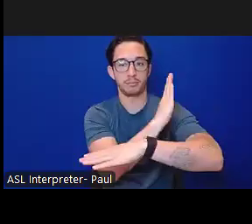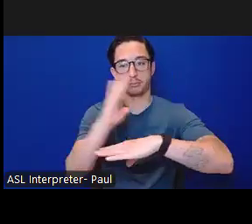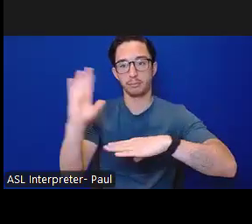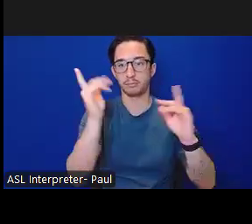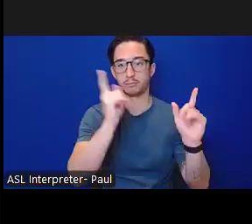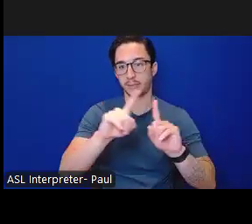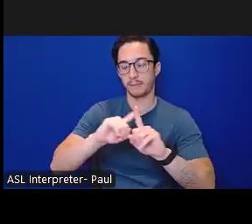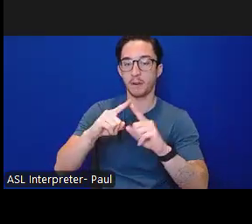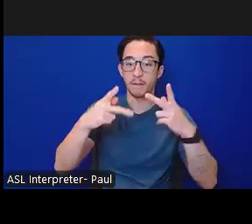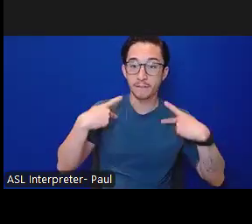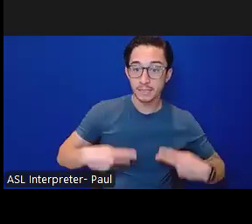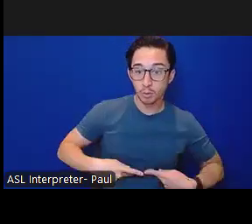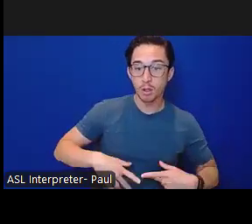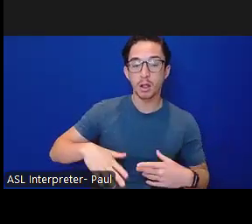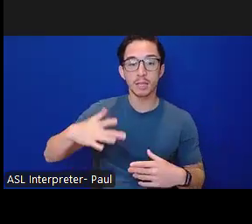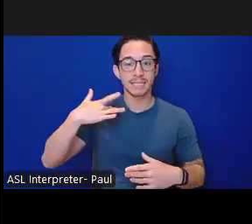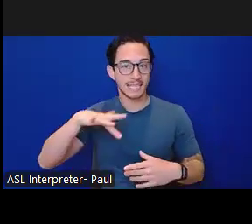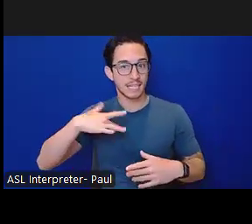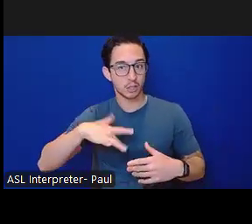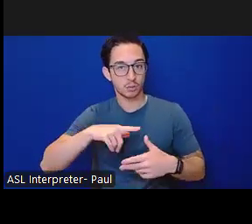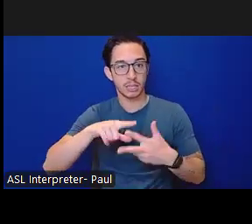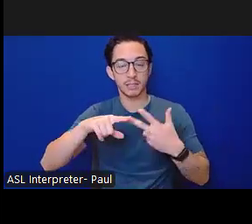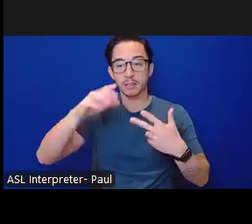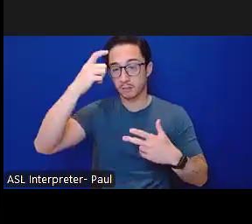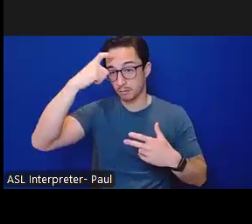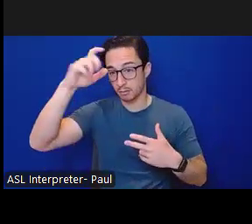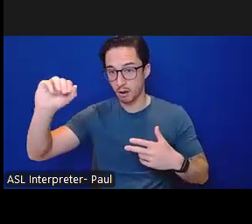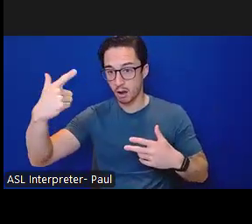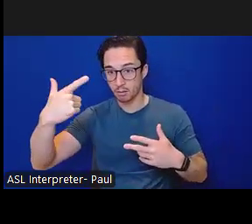physical, sensory, cognitive,